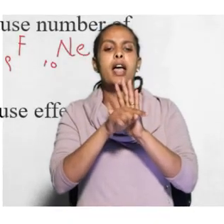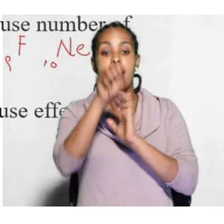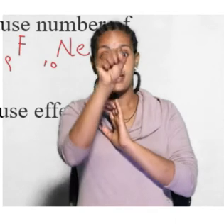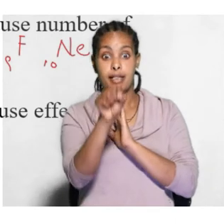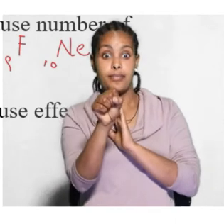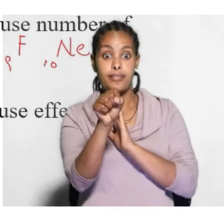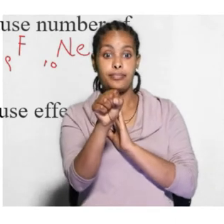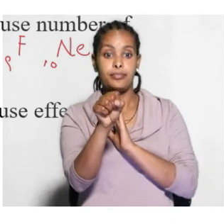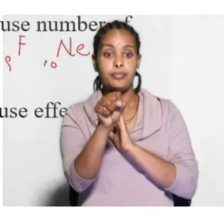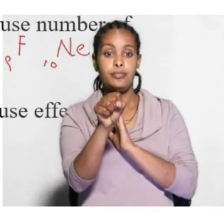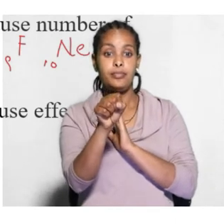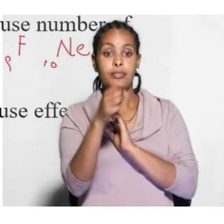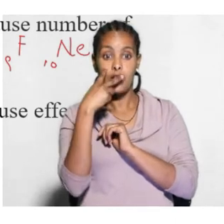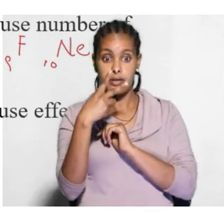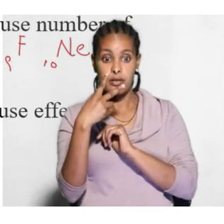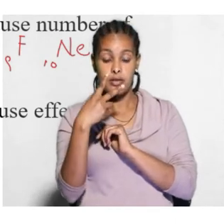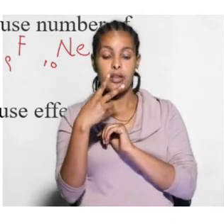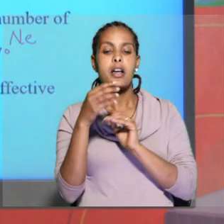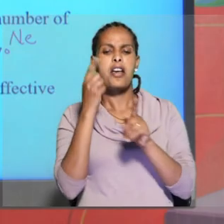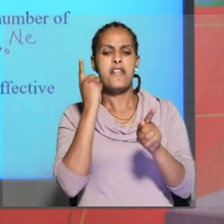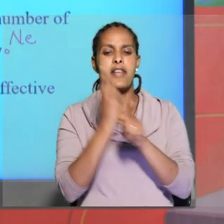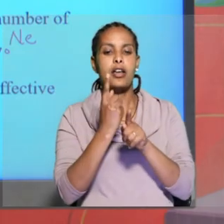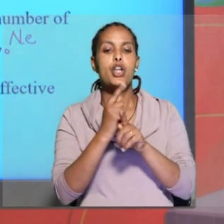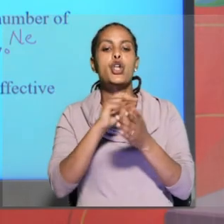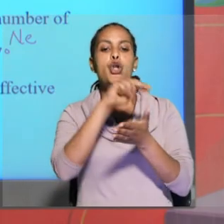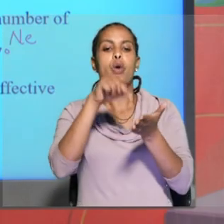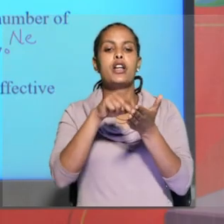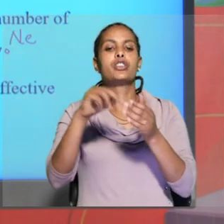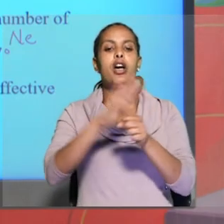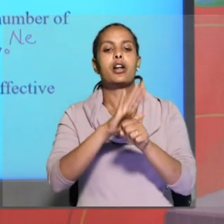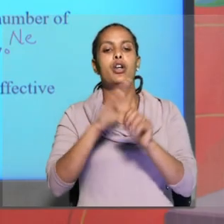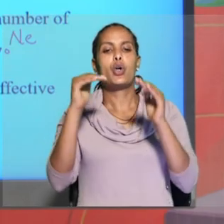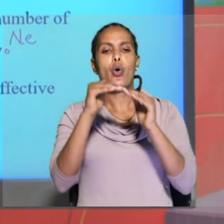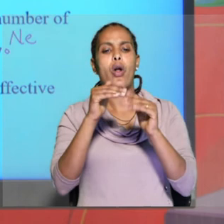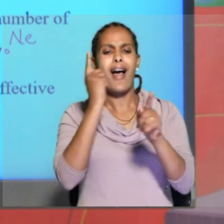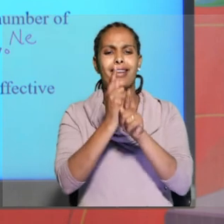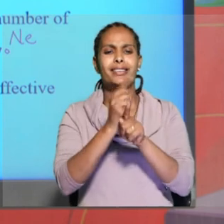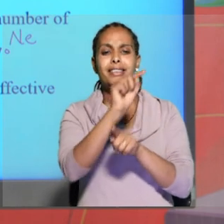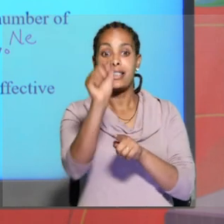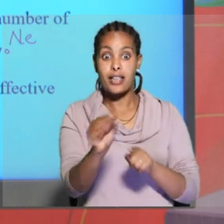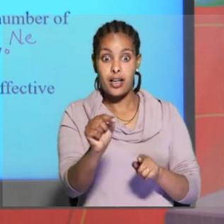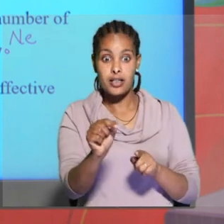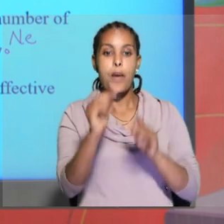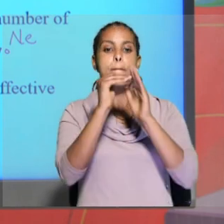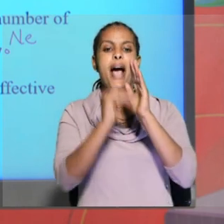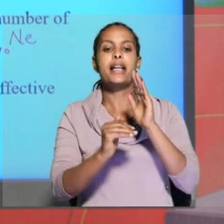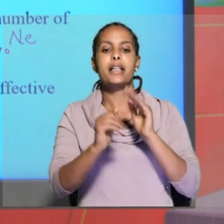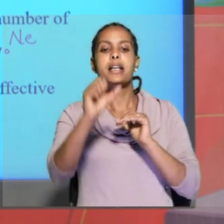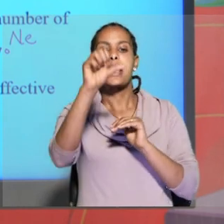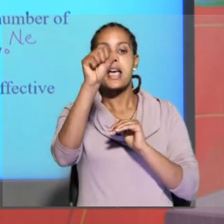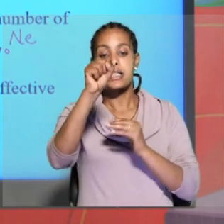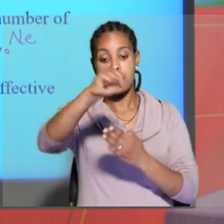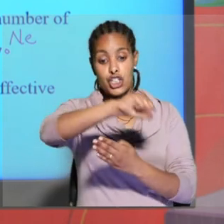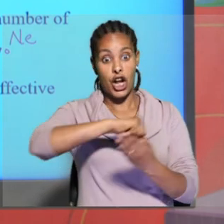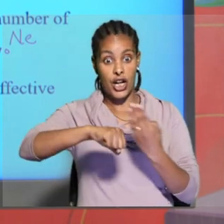S. See, the effective nuclear charge equal actual nuclear charge minus